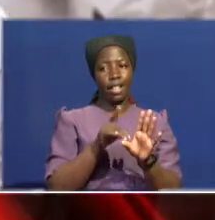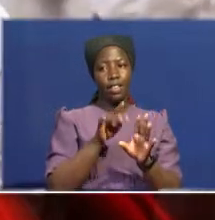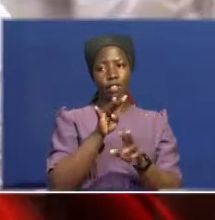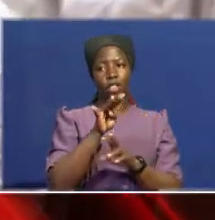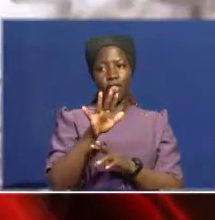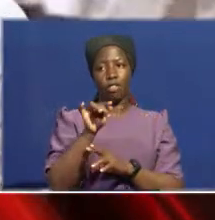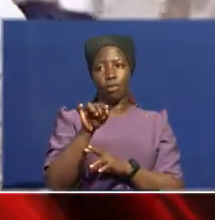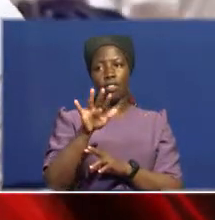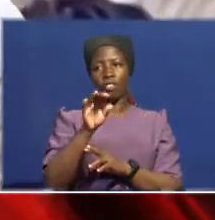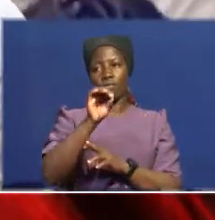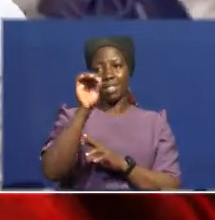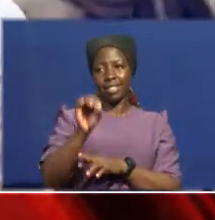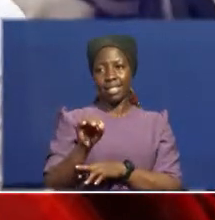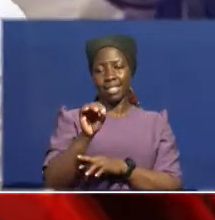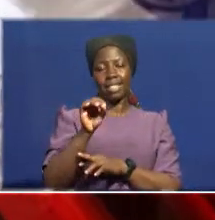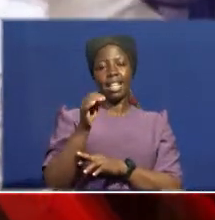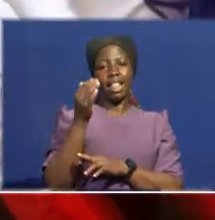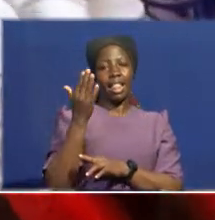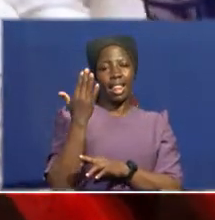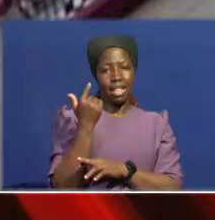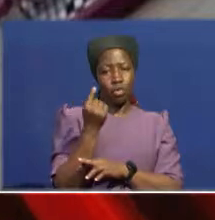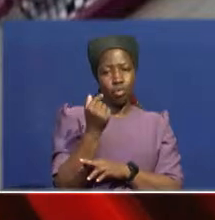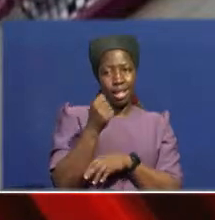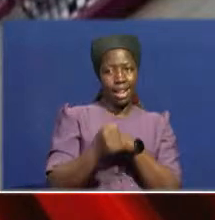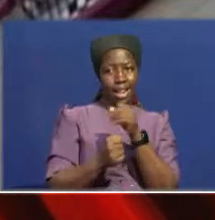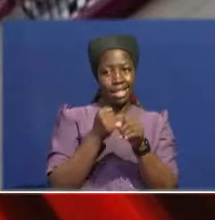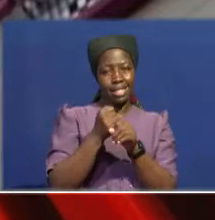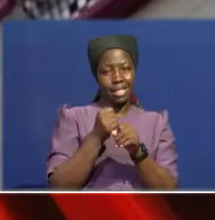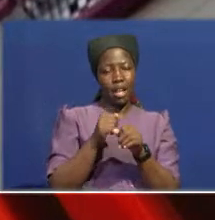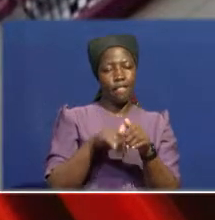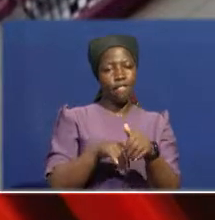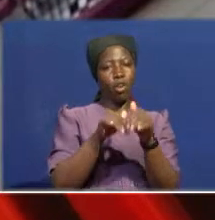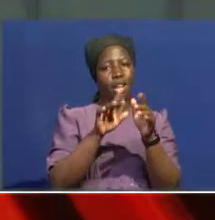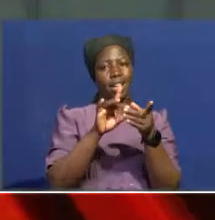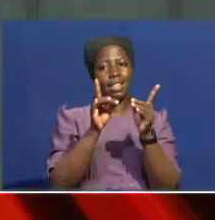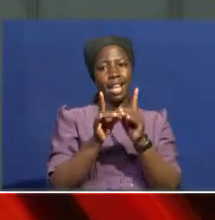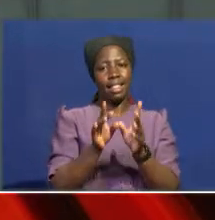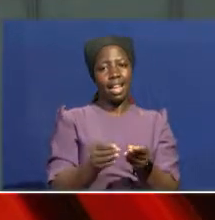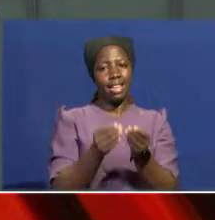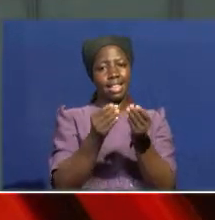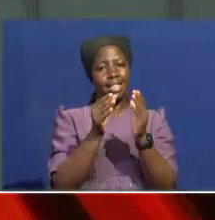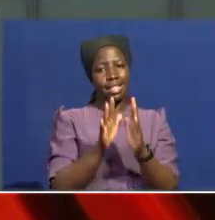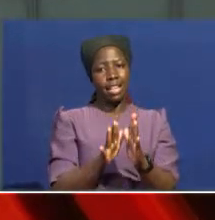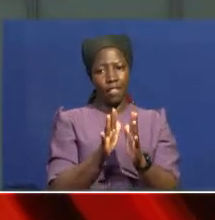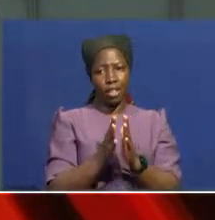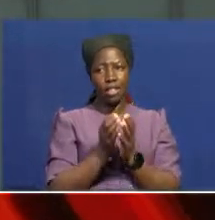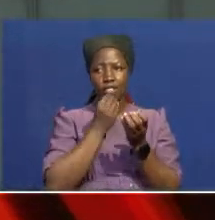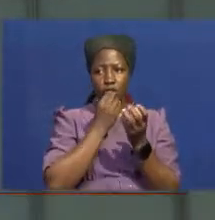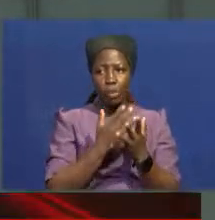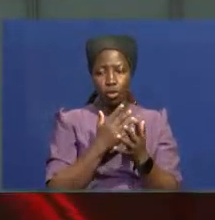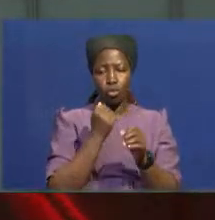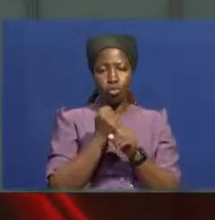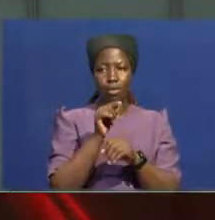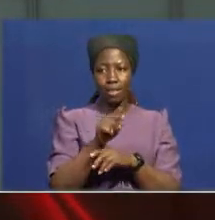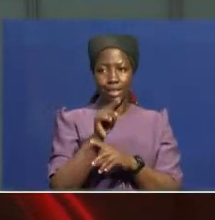45.5% in the fourth quarter last year, according to the data provider TrendForce. To do this, Samsung seeks to secure a competitive advantage